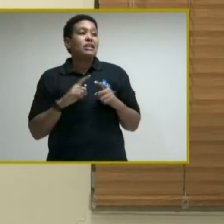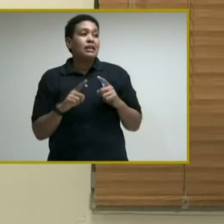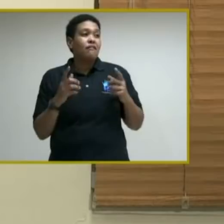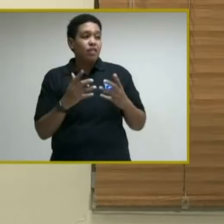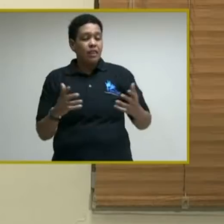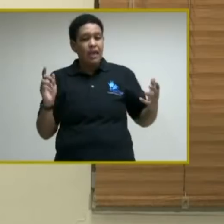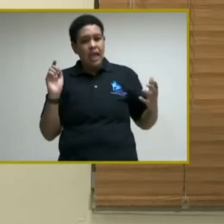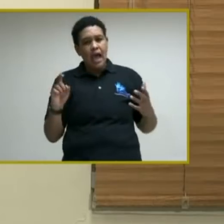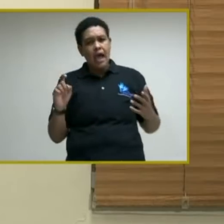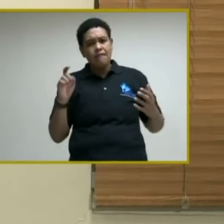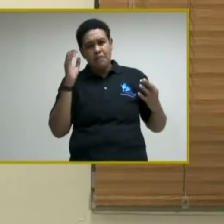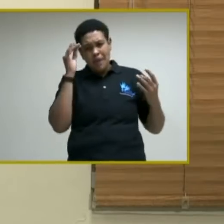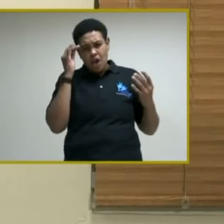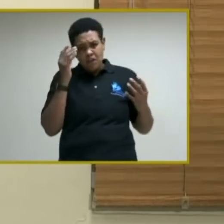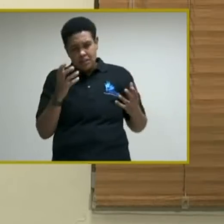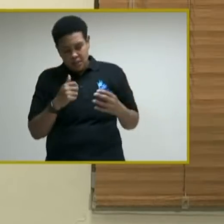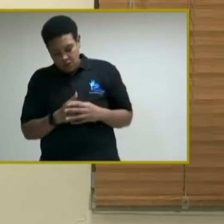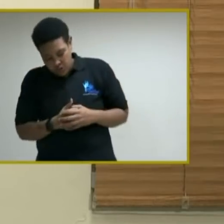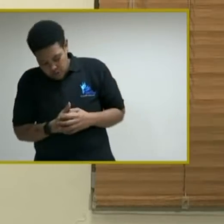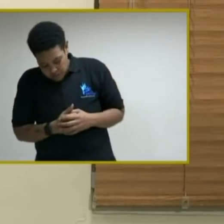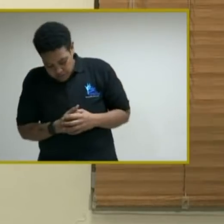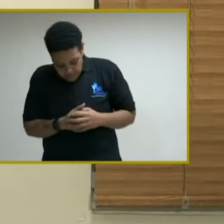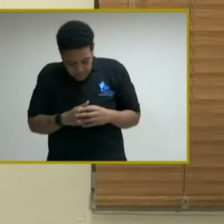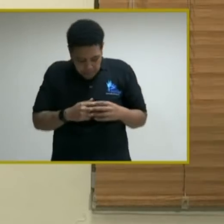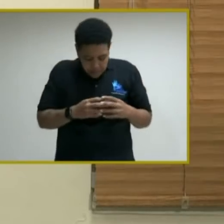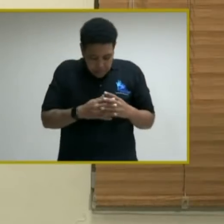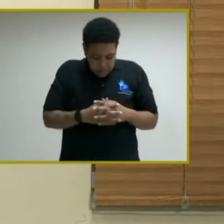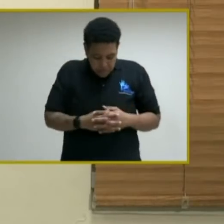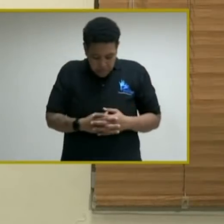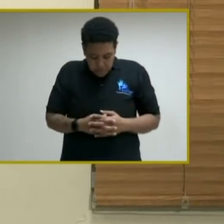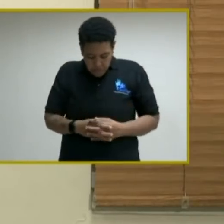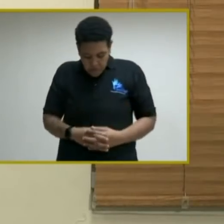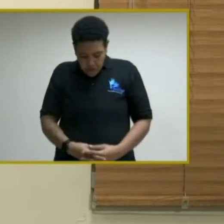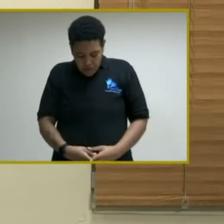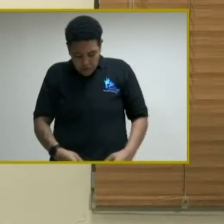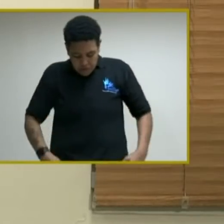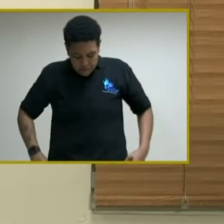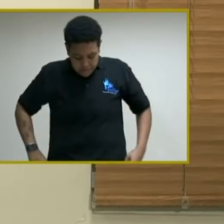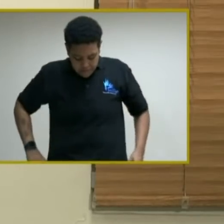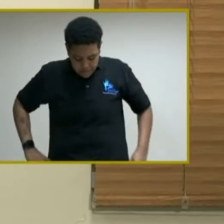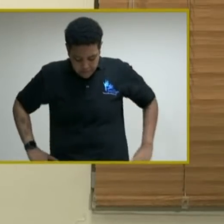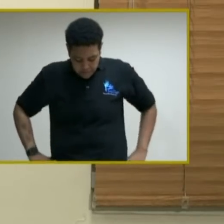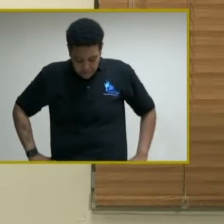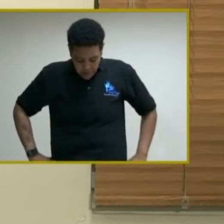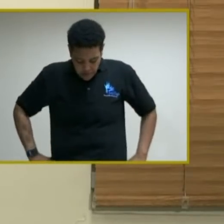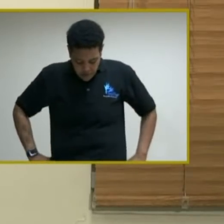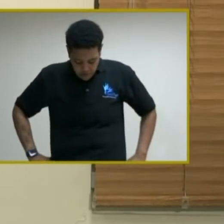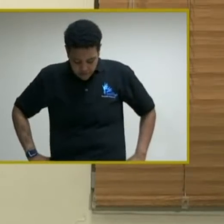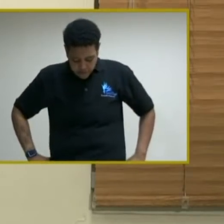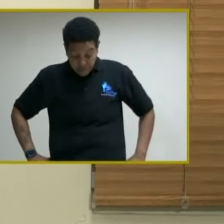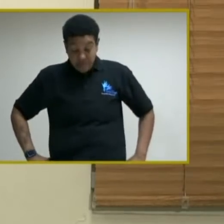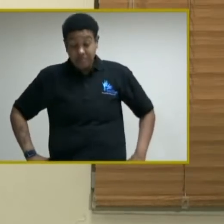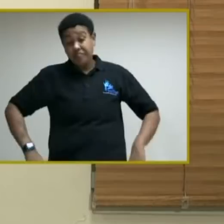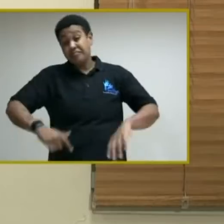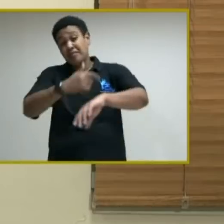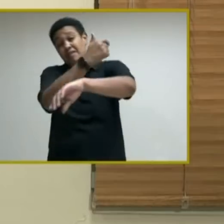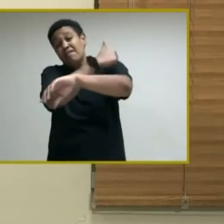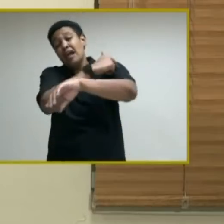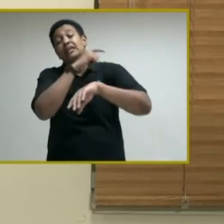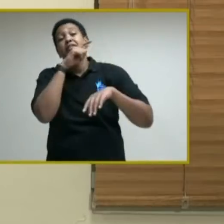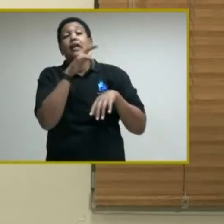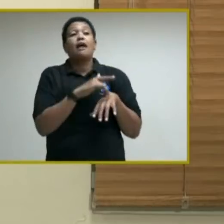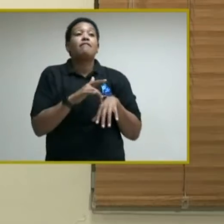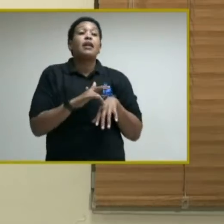have to be considered in terms of the vaccines, the availability of the